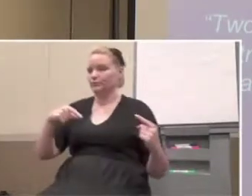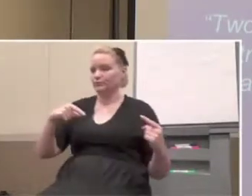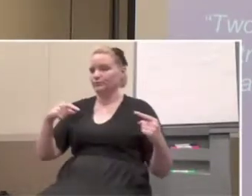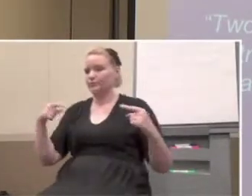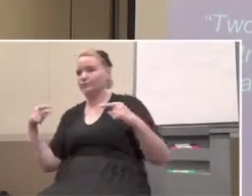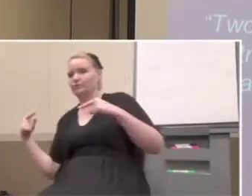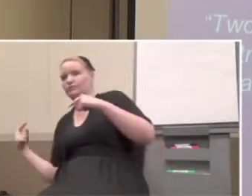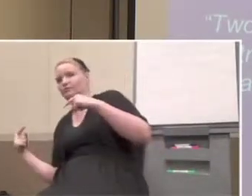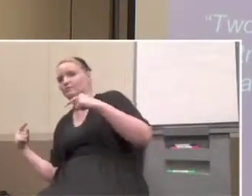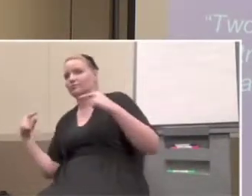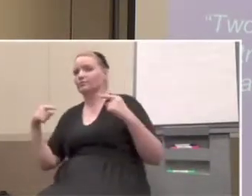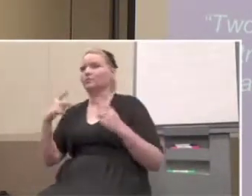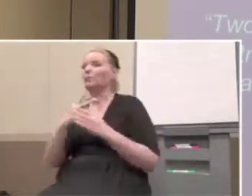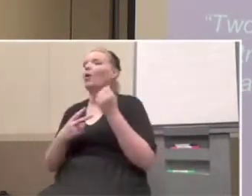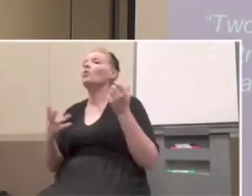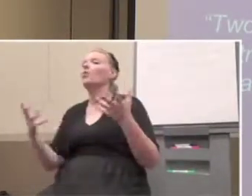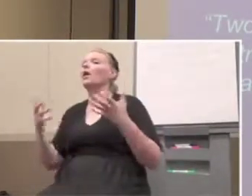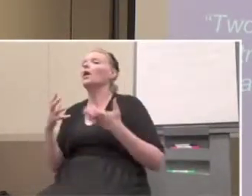committed to winning.